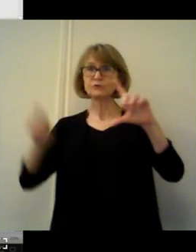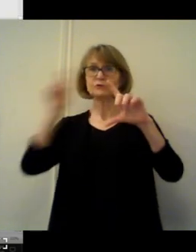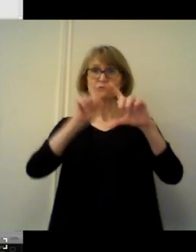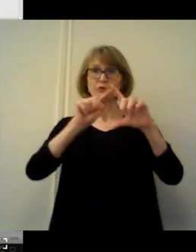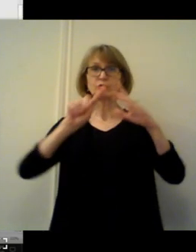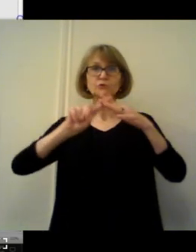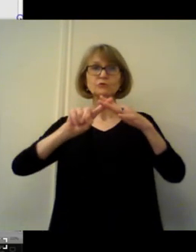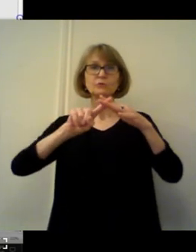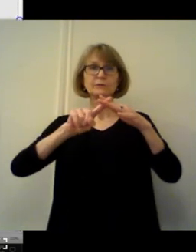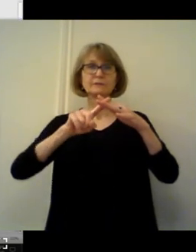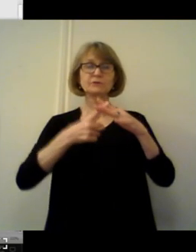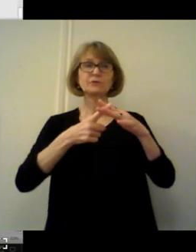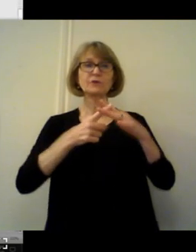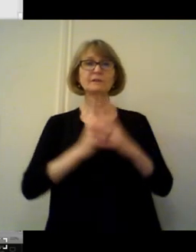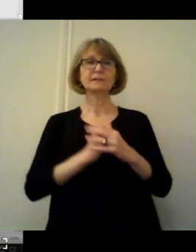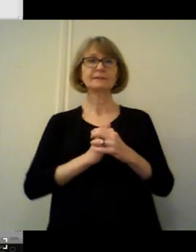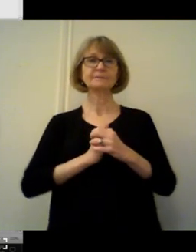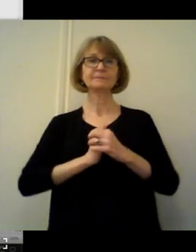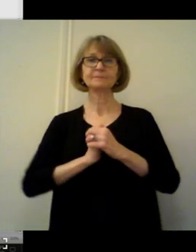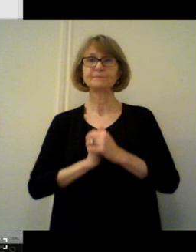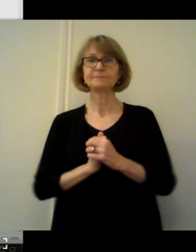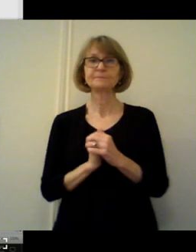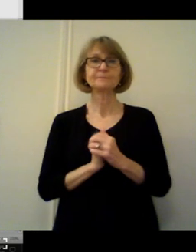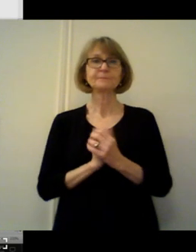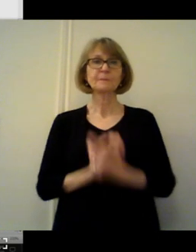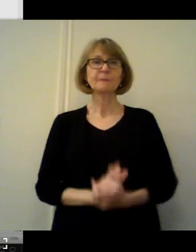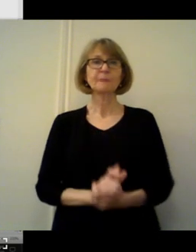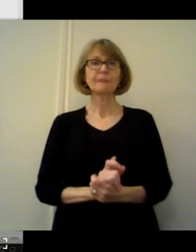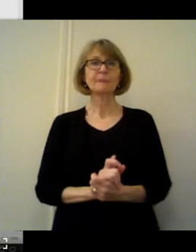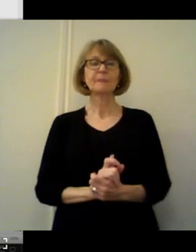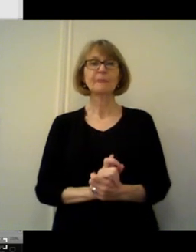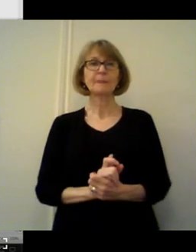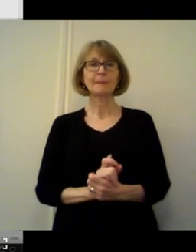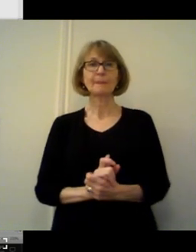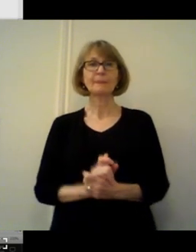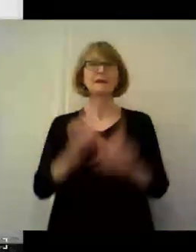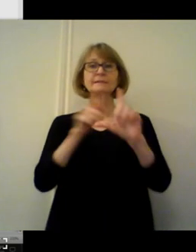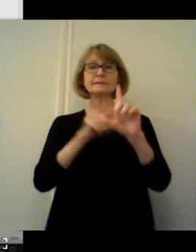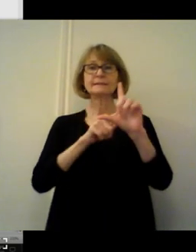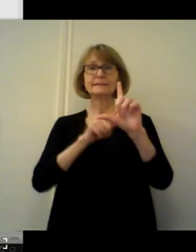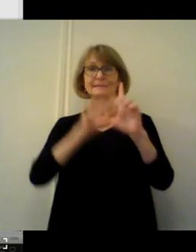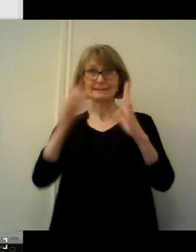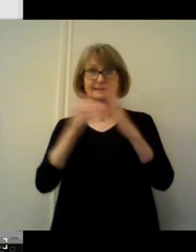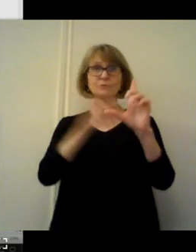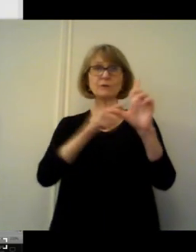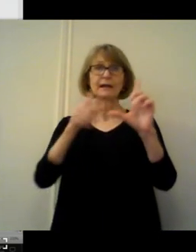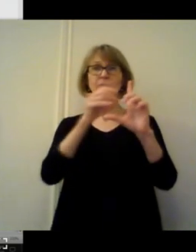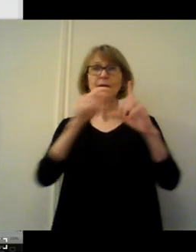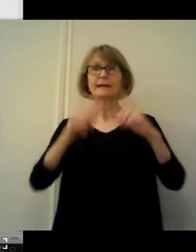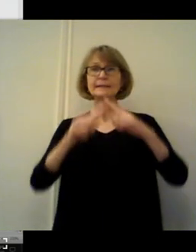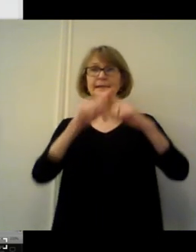And it's a bit hard to scroll. All right. Central angles and intercepted arcs.